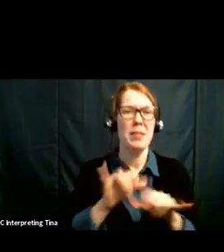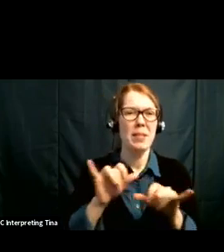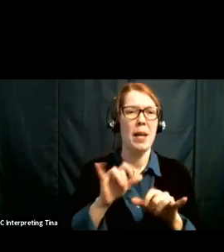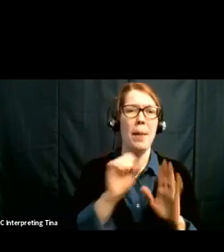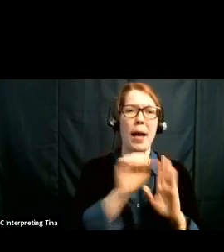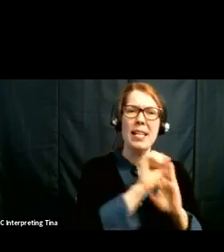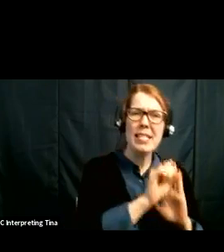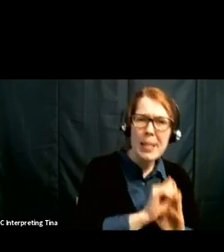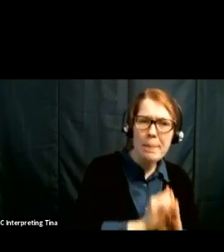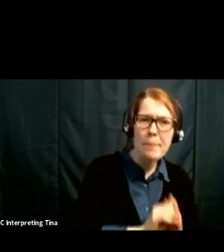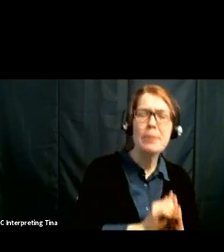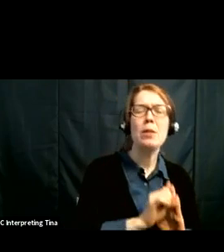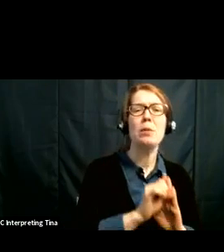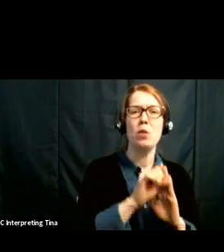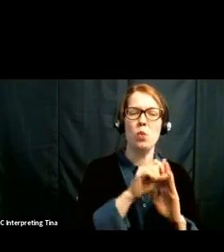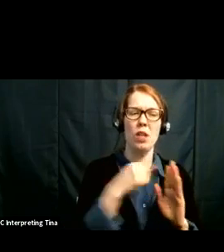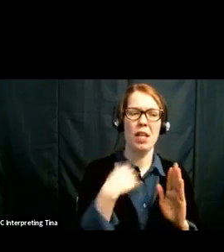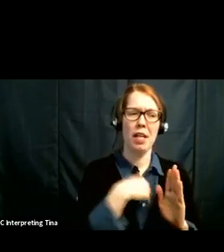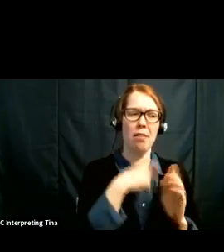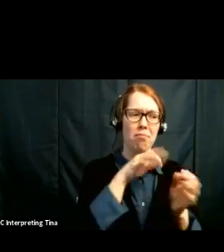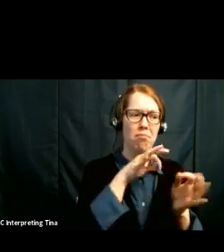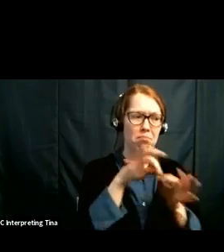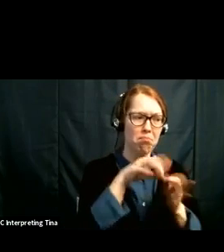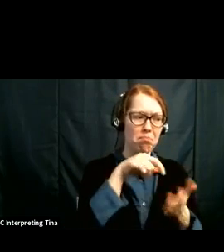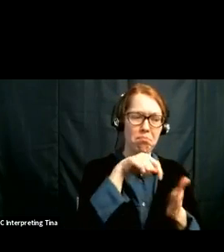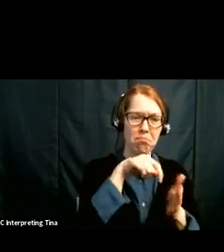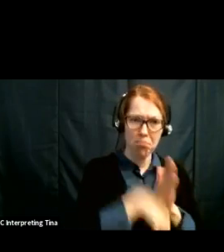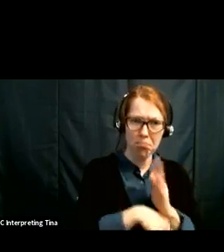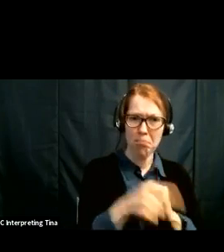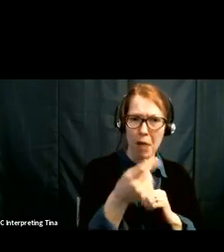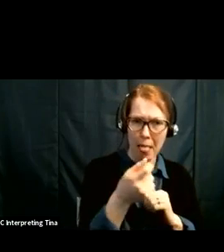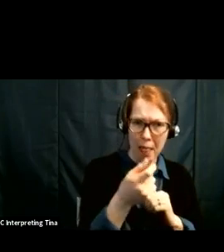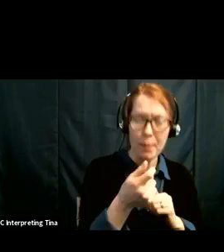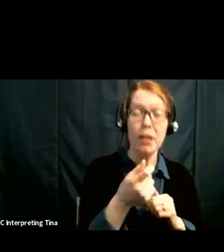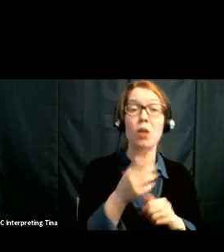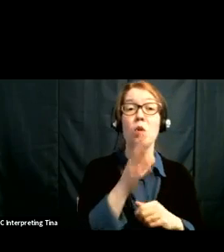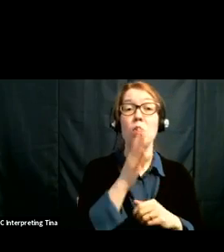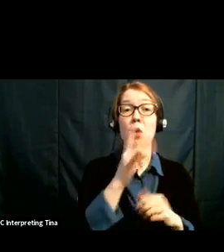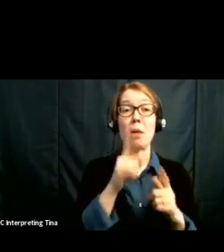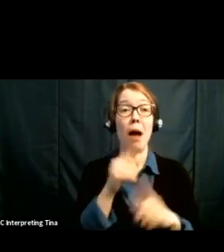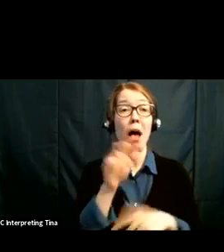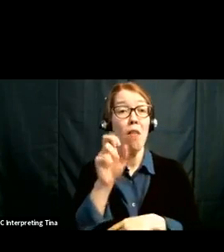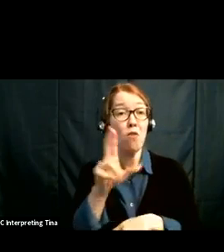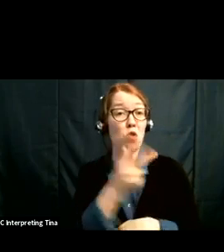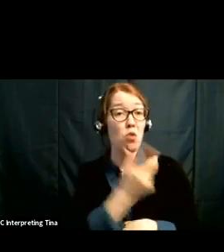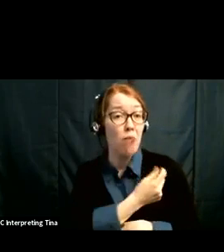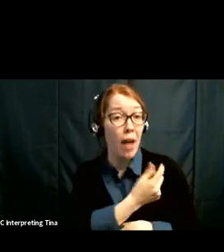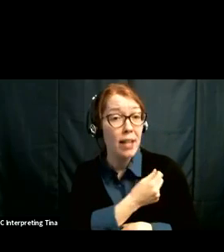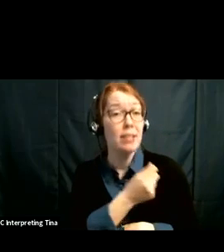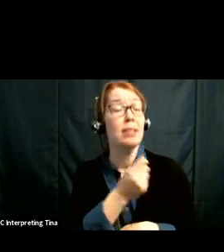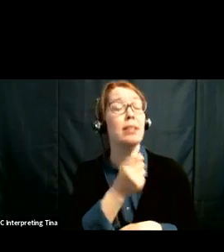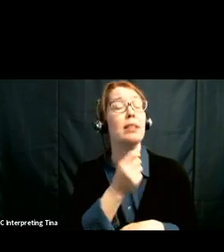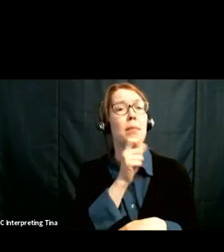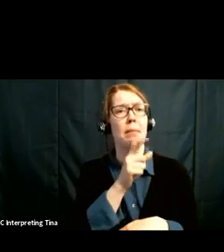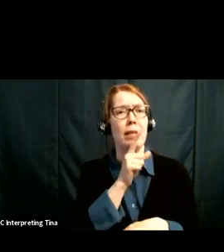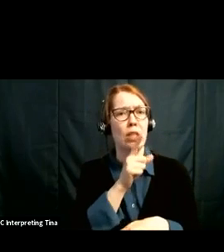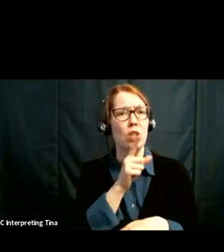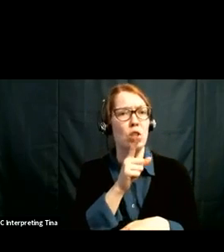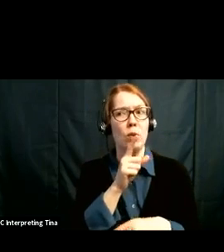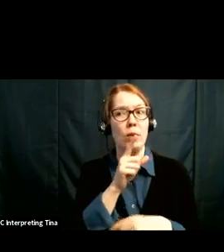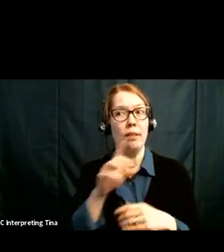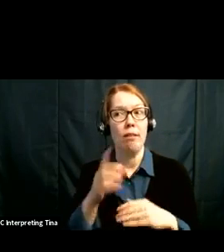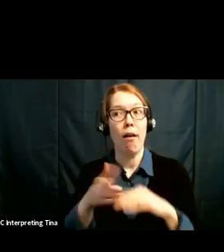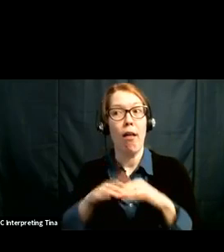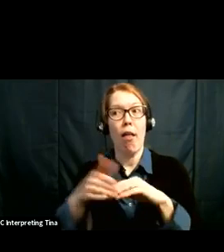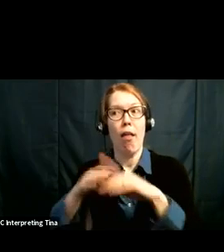symptoms, but we're going a little bit more in depth possibly. You heard about the flu vaccine and making sure that, again, we don't add to our issues inside